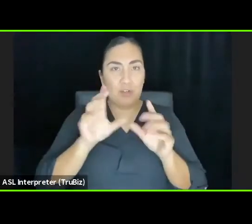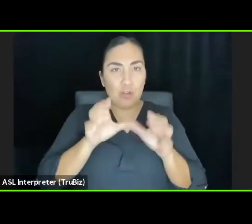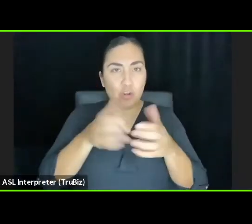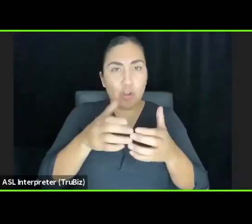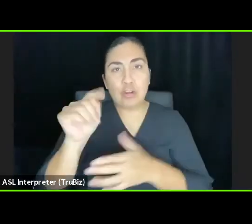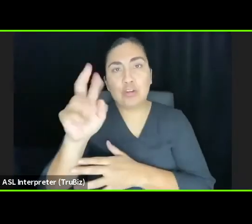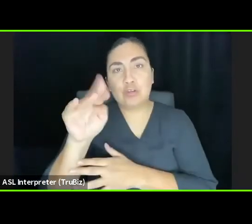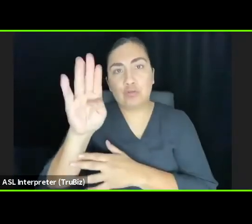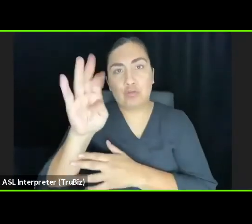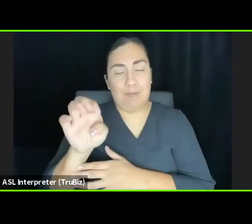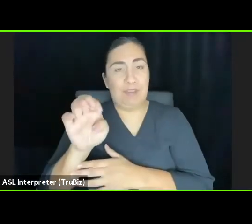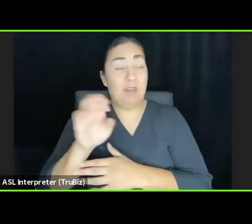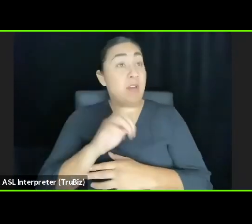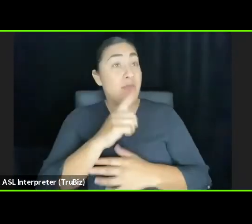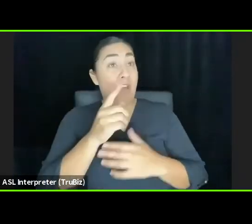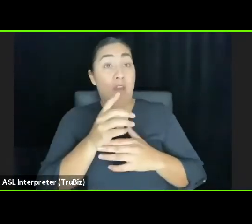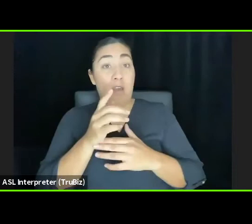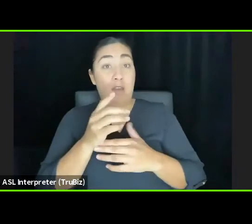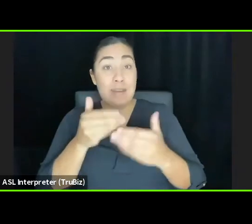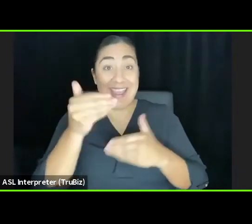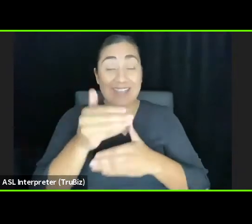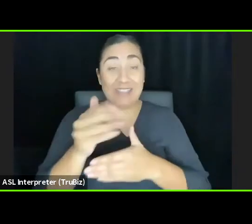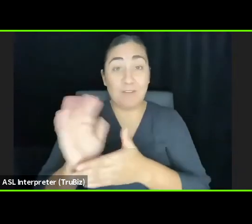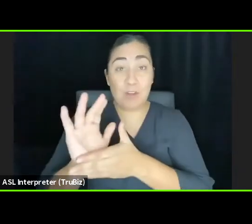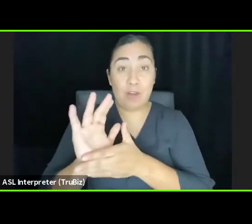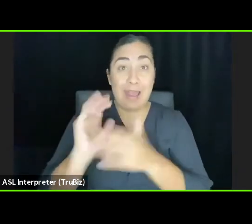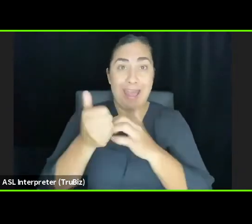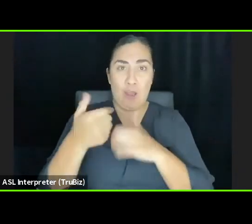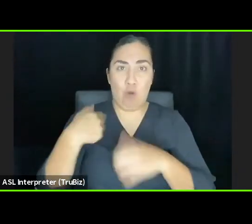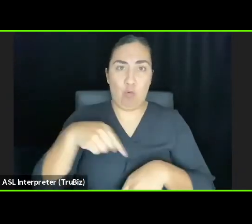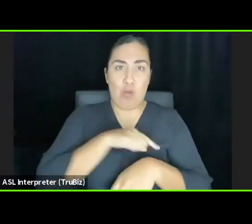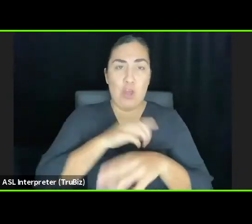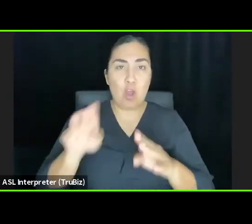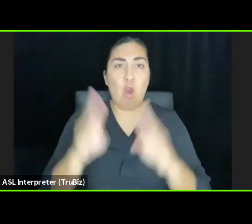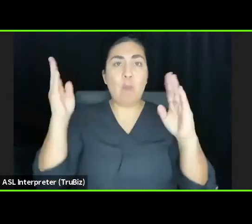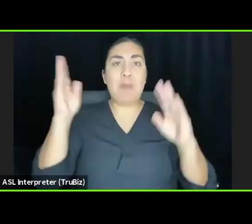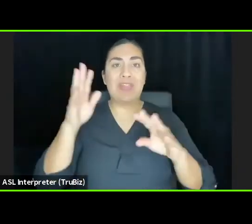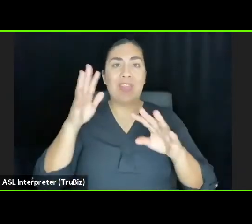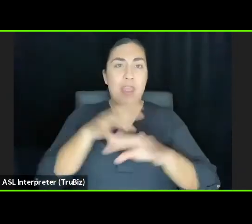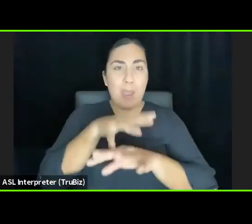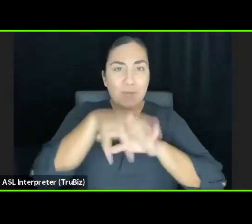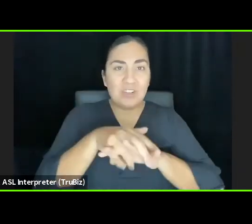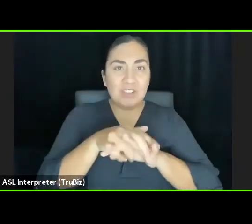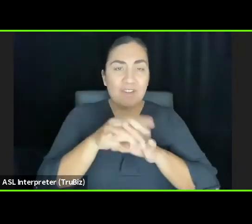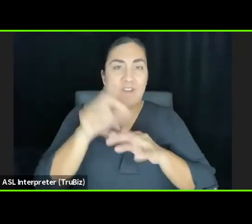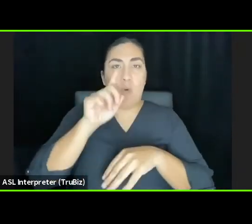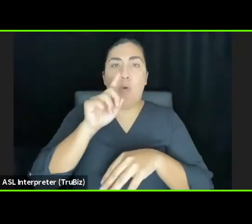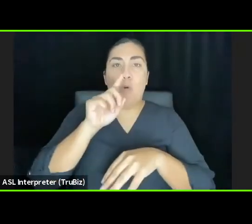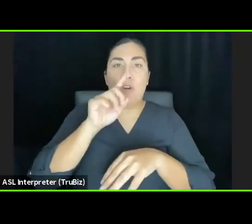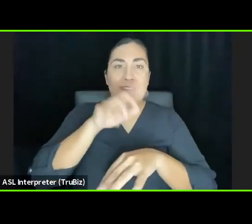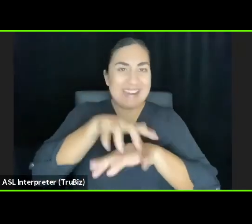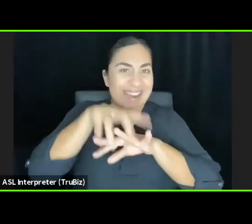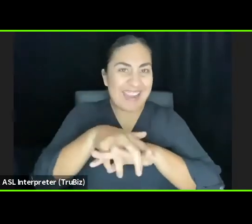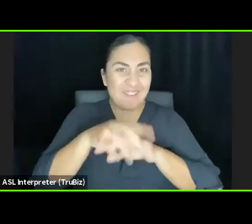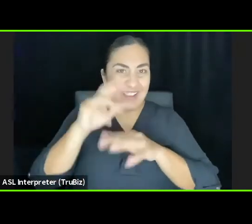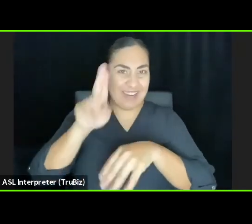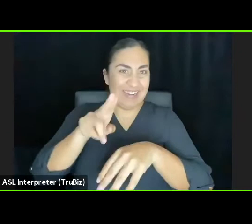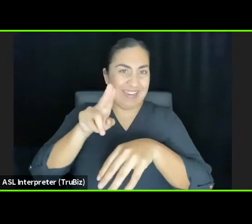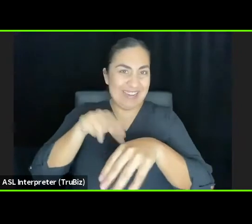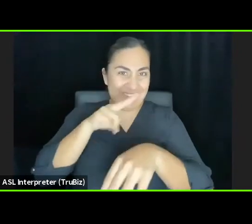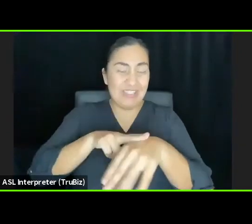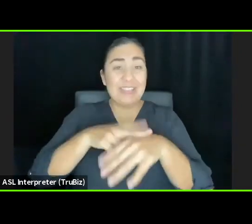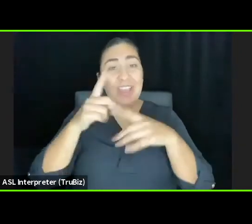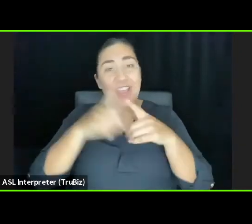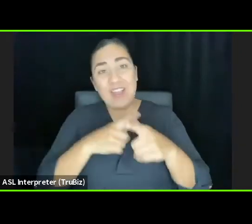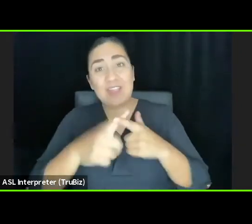is how we opened the immersive experience Native Nation. Then a Cornerstone Ensemble member and TCG Fox Fellow,